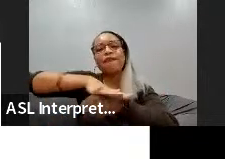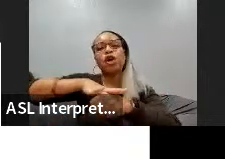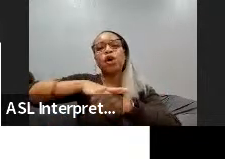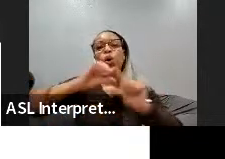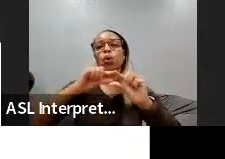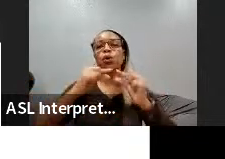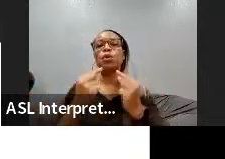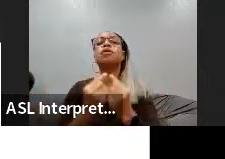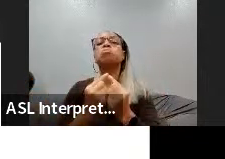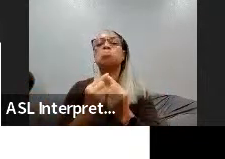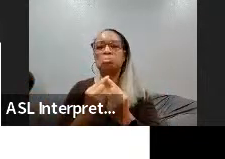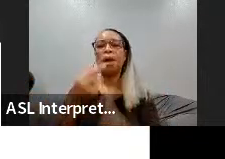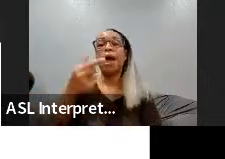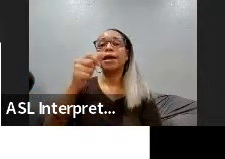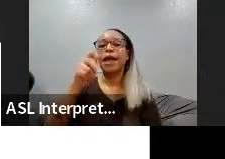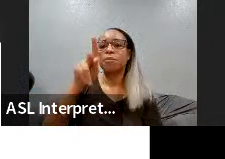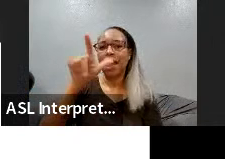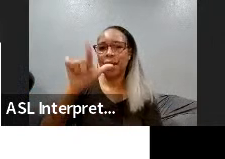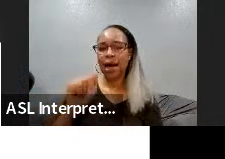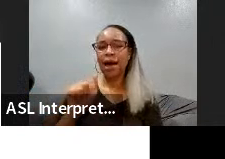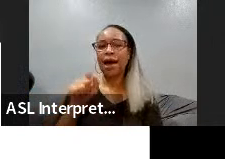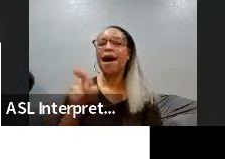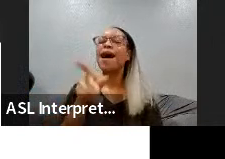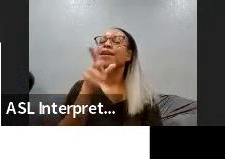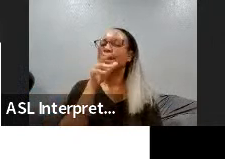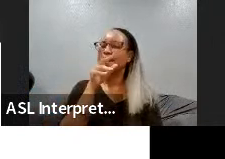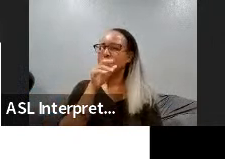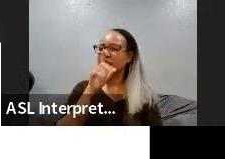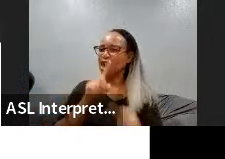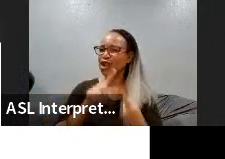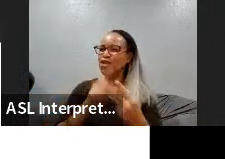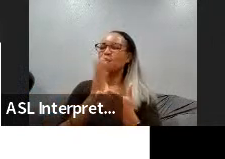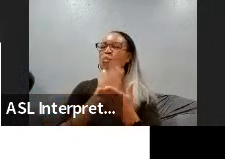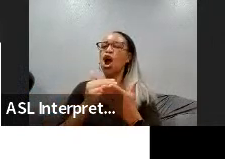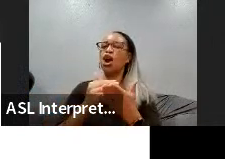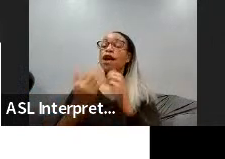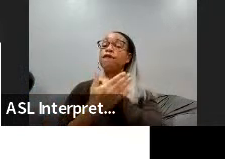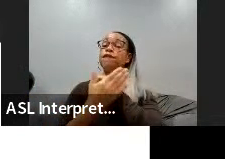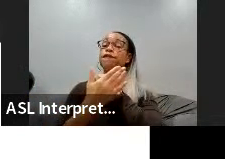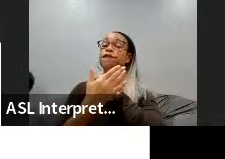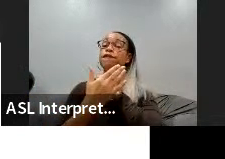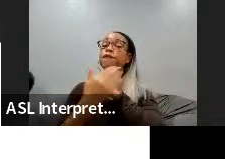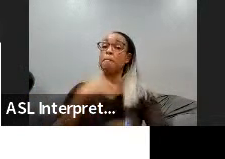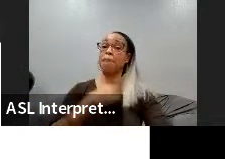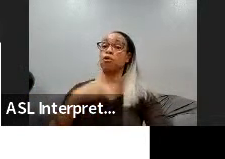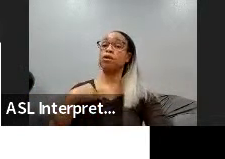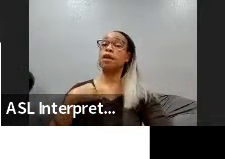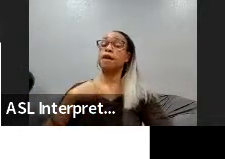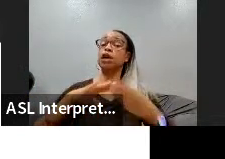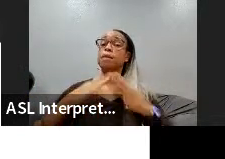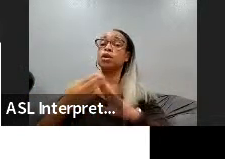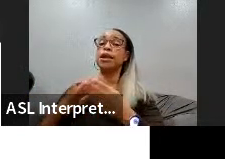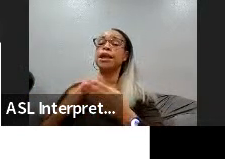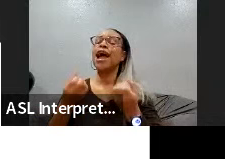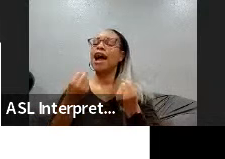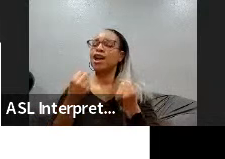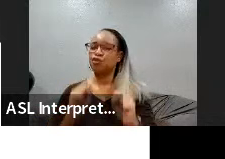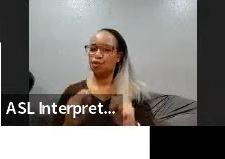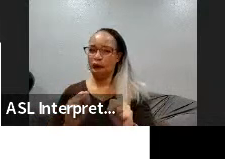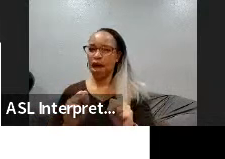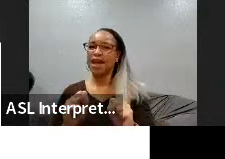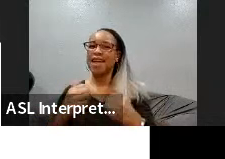Gabriela? Mm-hmm. Yeah, speaking to the part about community members, I did try to have a community member participate at this